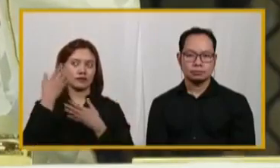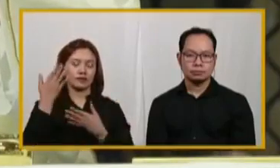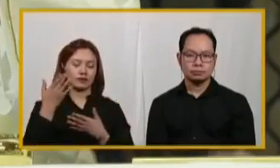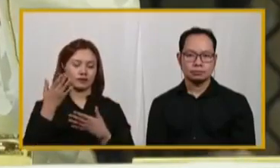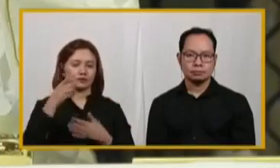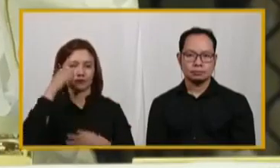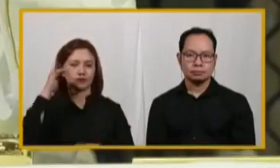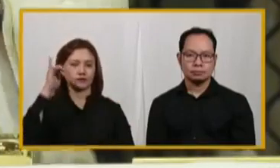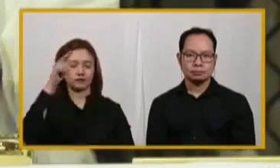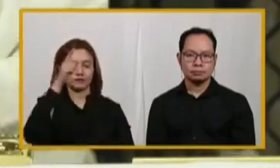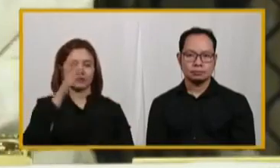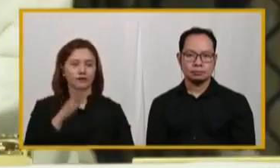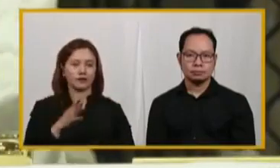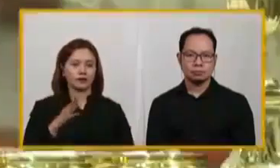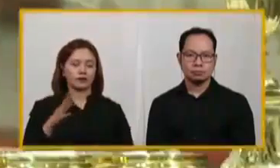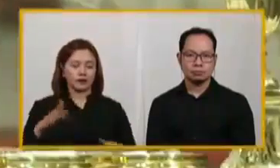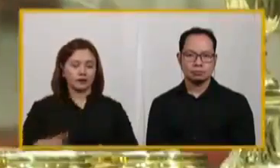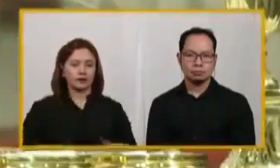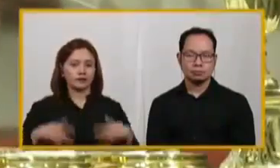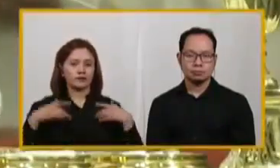God, living and true.